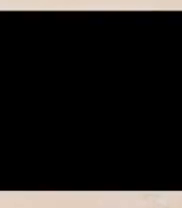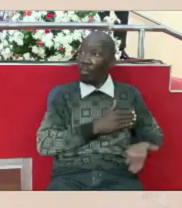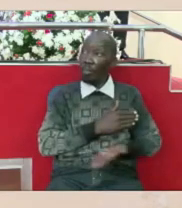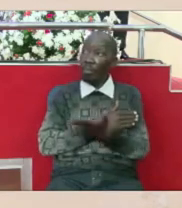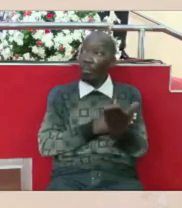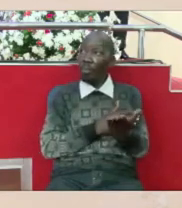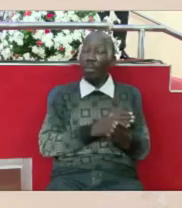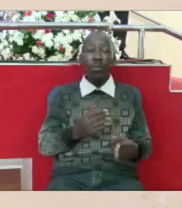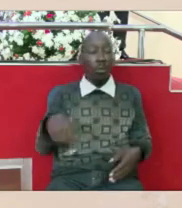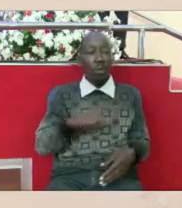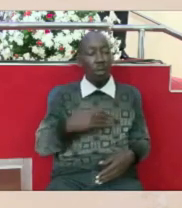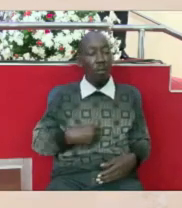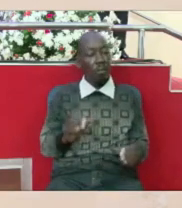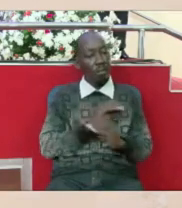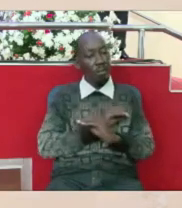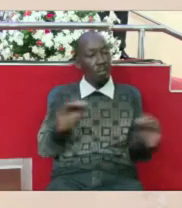there's nothing